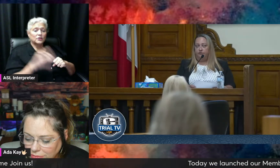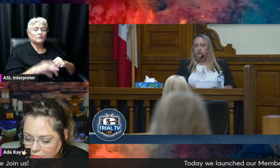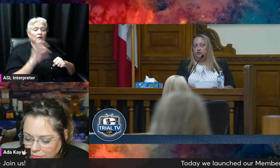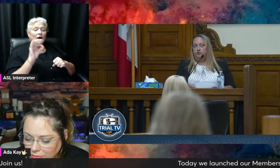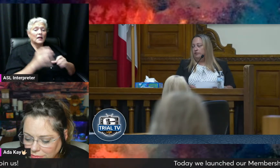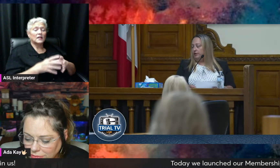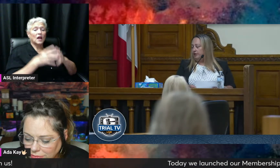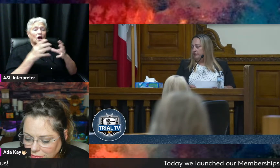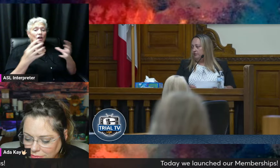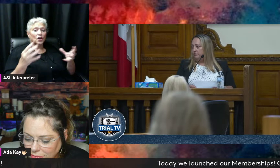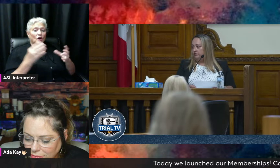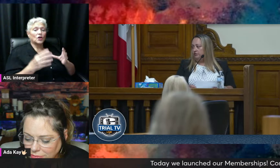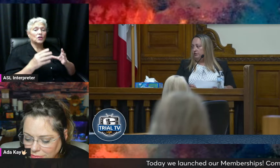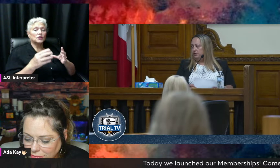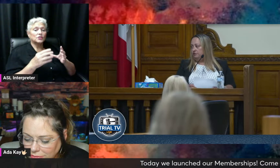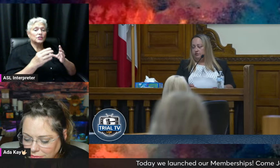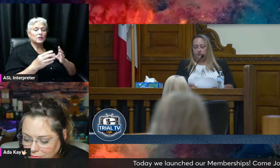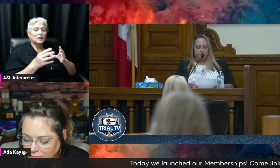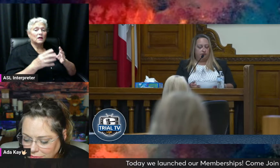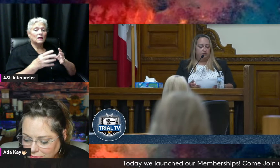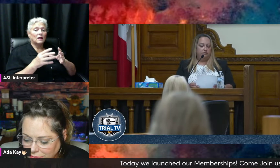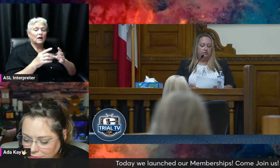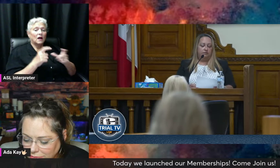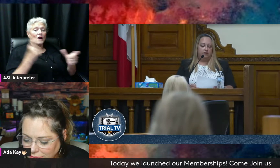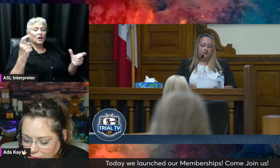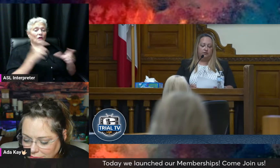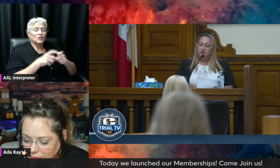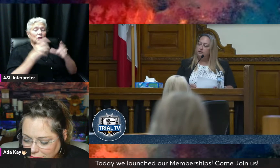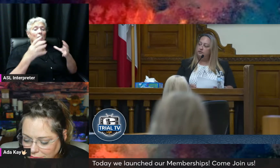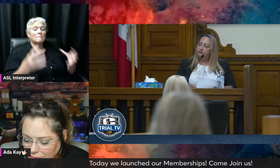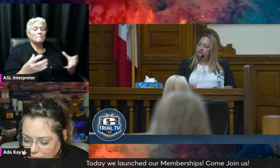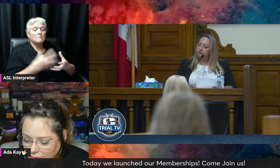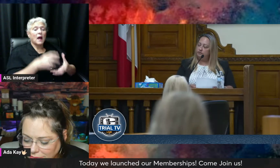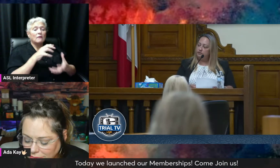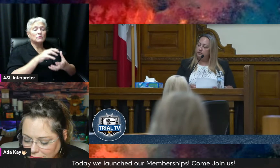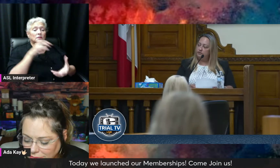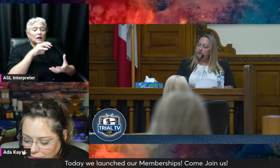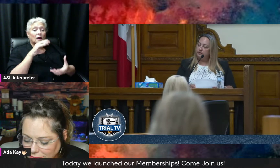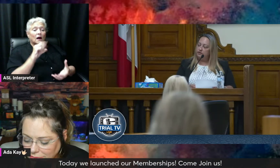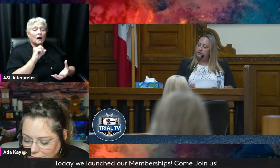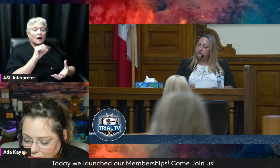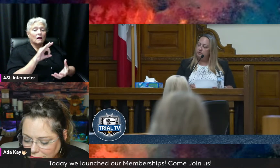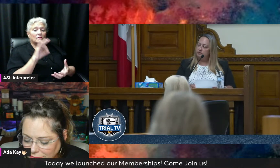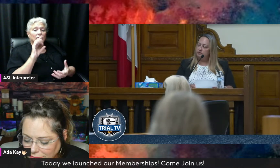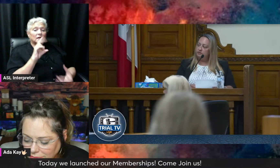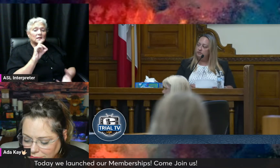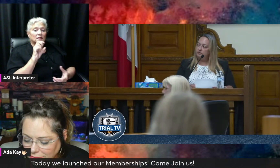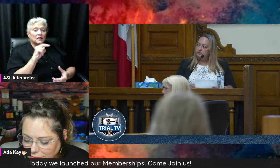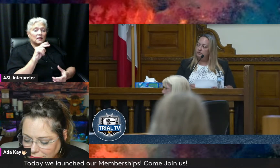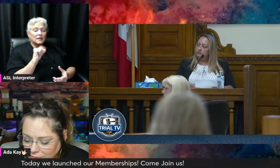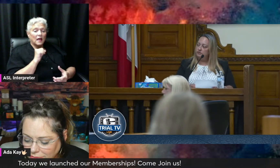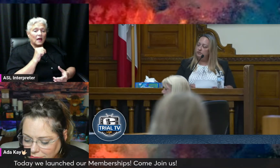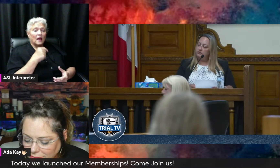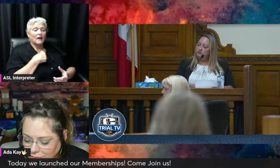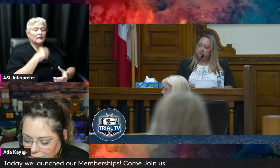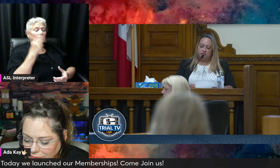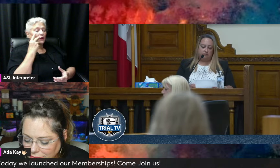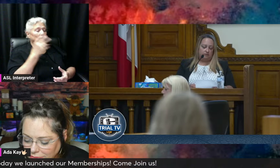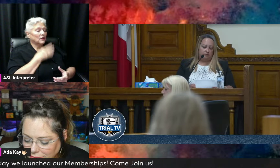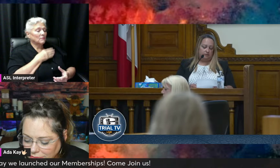I'd have to refer to my notes to see what the estimate of that was. Okay.